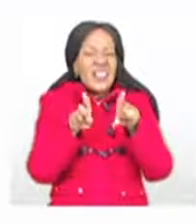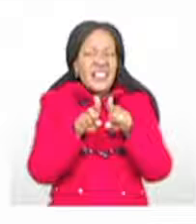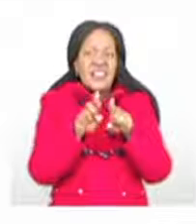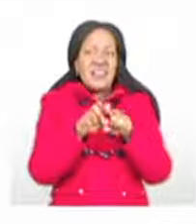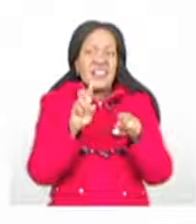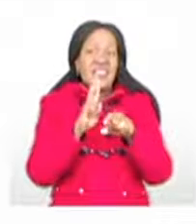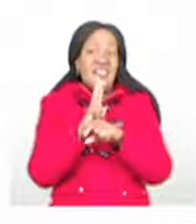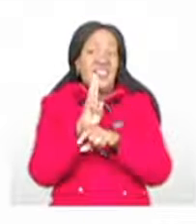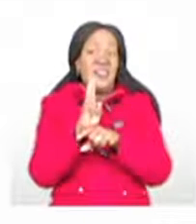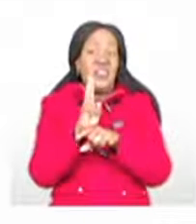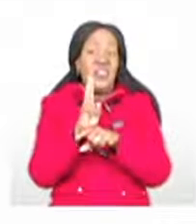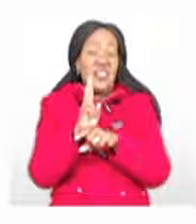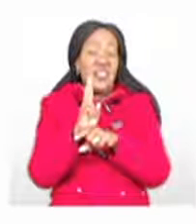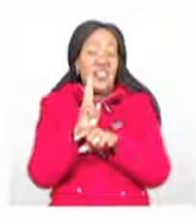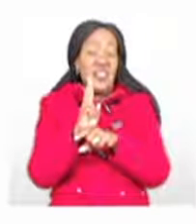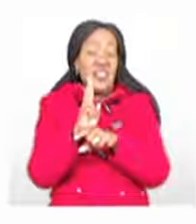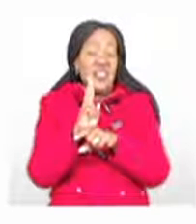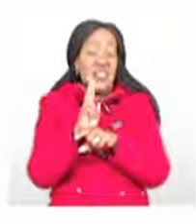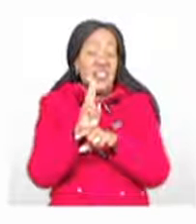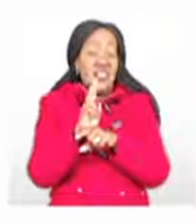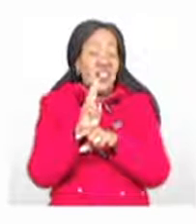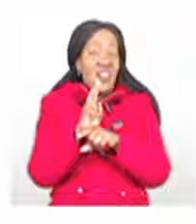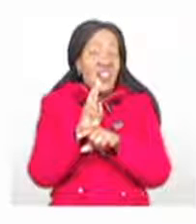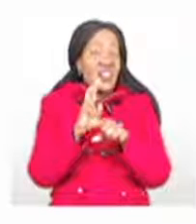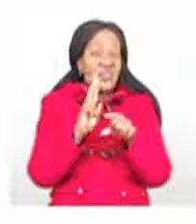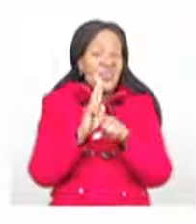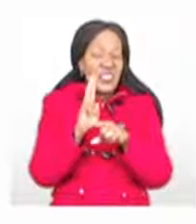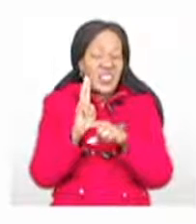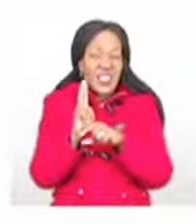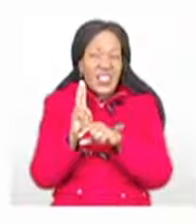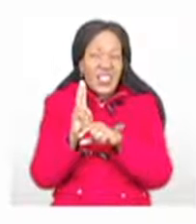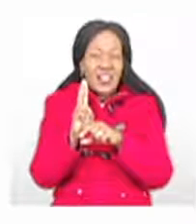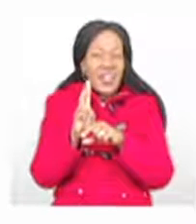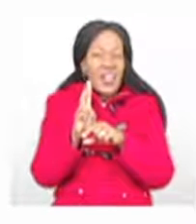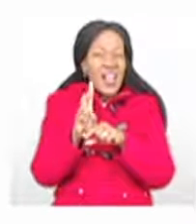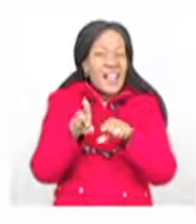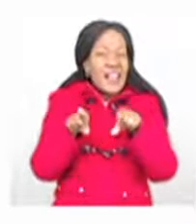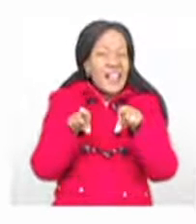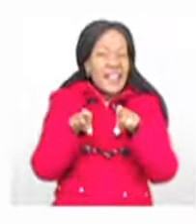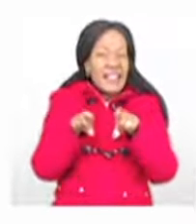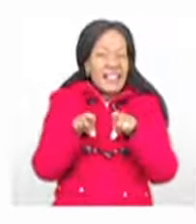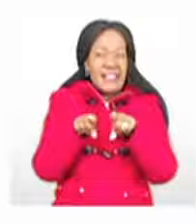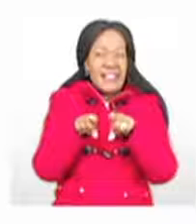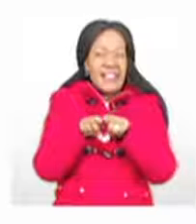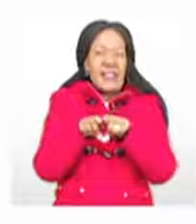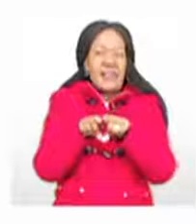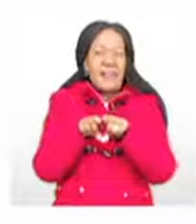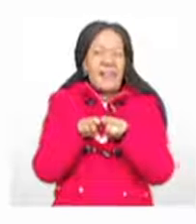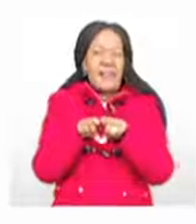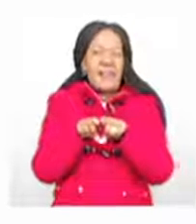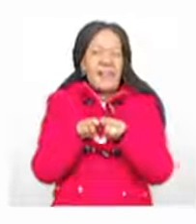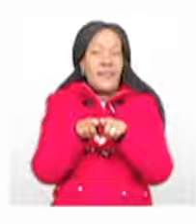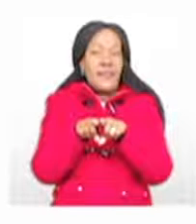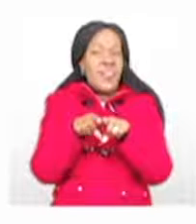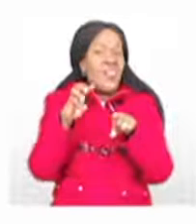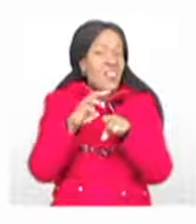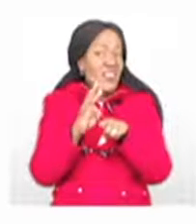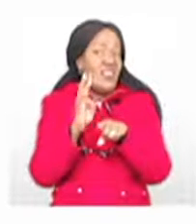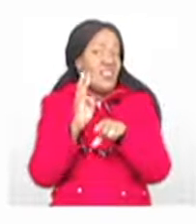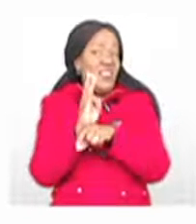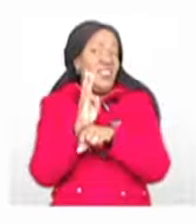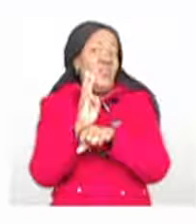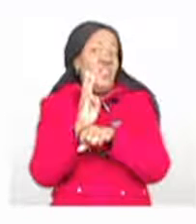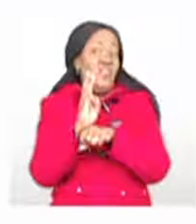one? Let's move on to the second one. Does it look exactly the same like the third